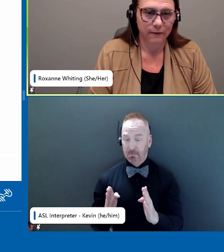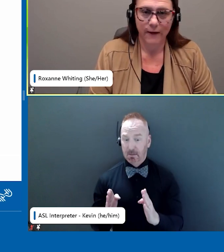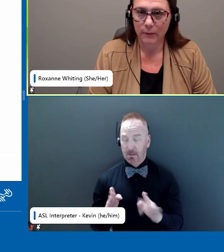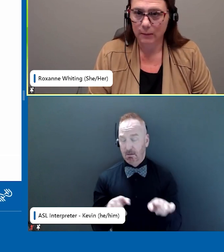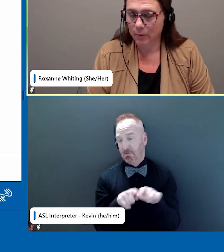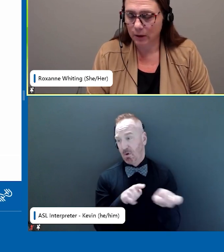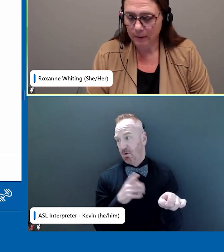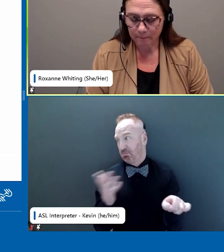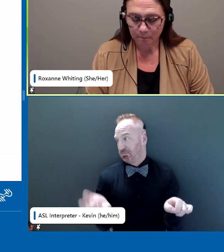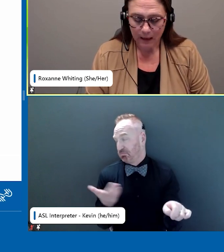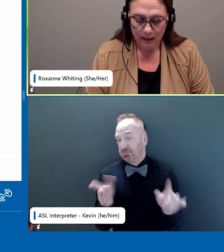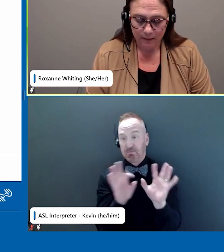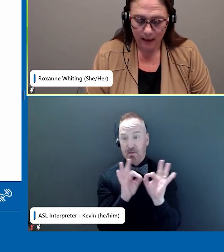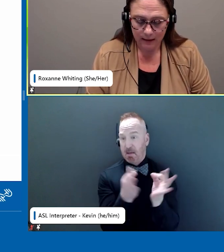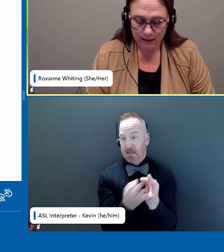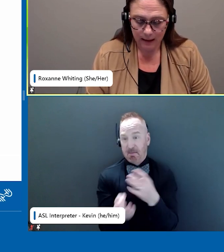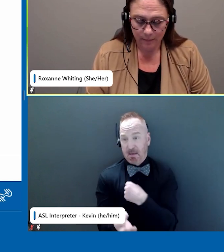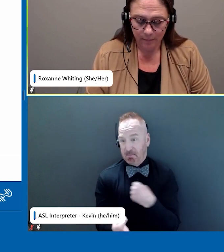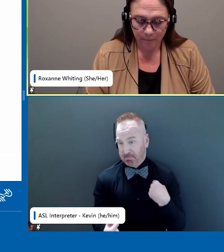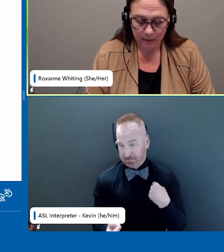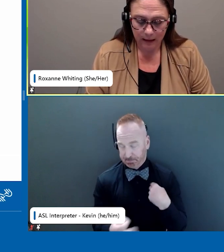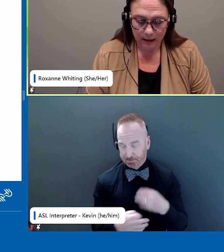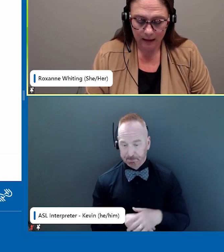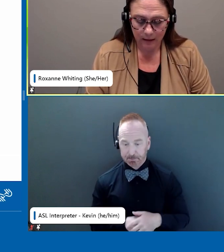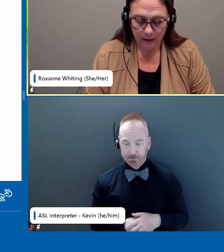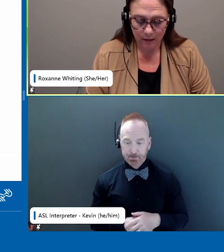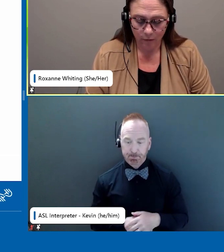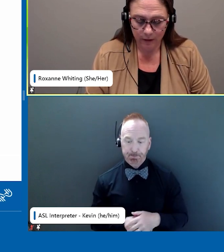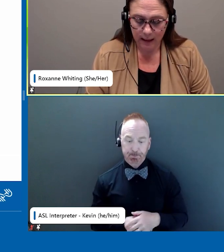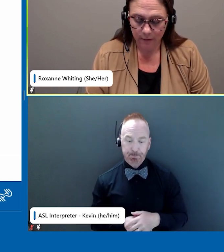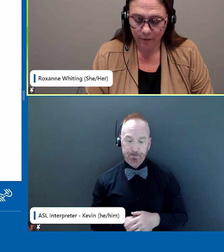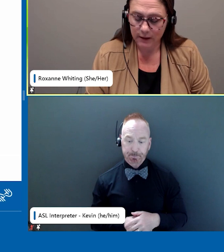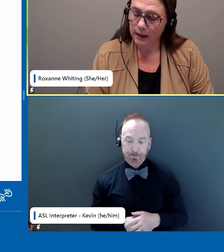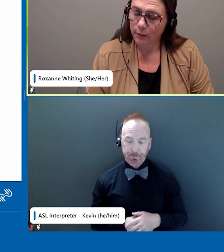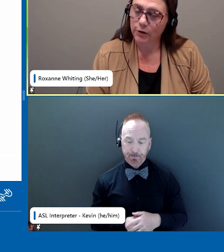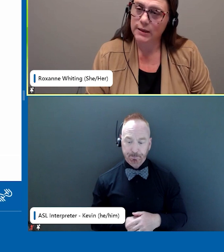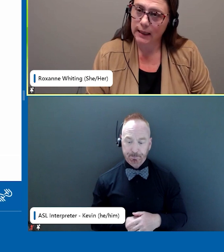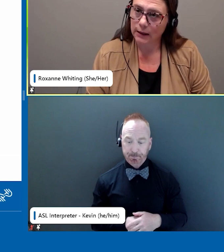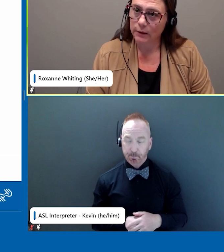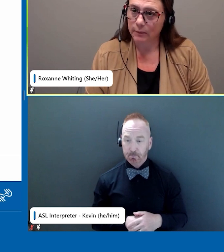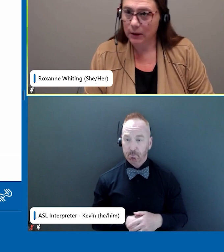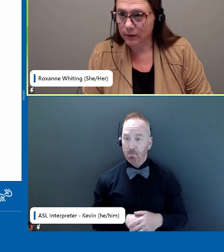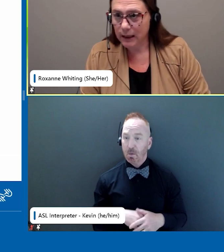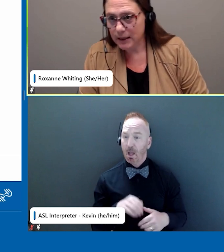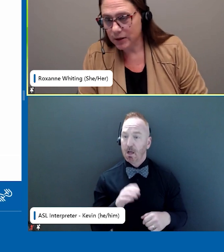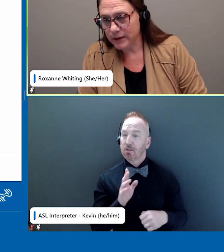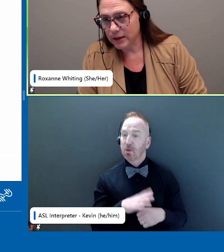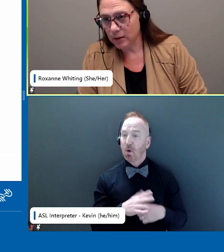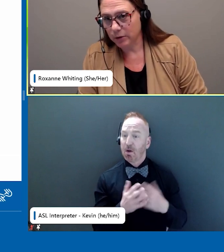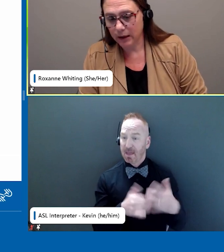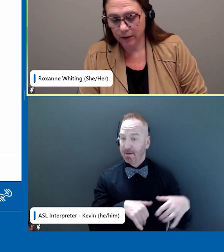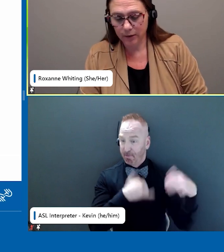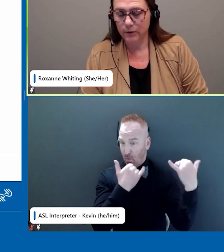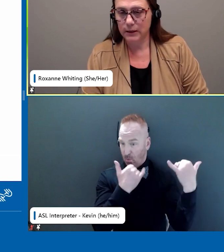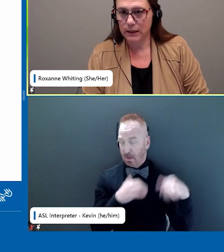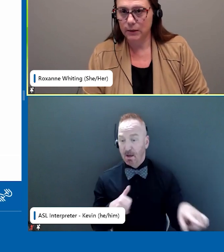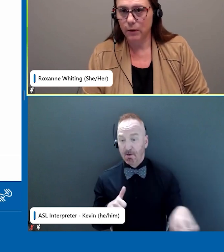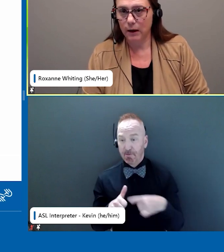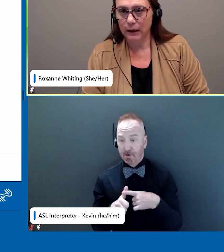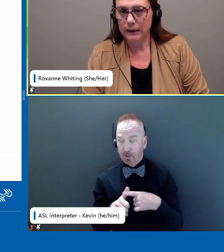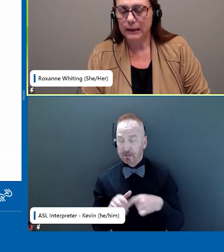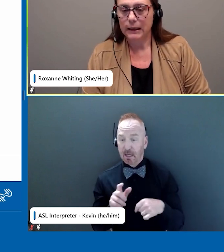know, a family member that over the telephone. So they would first connect with the Bell Relay Service operator through